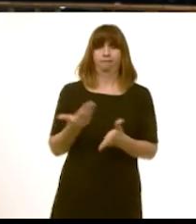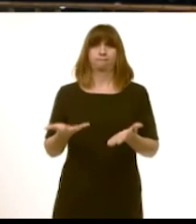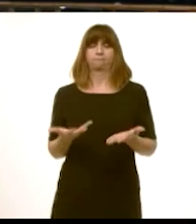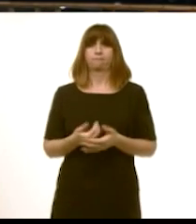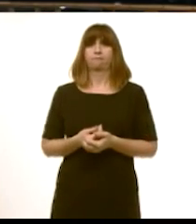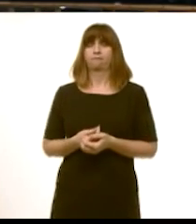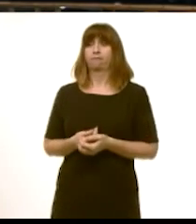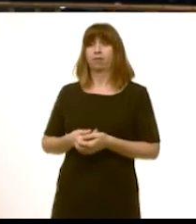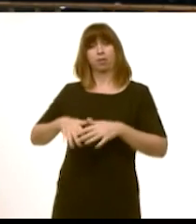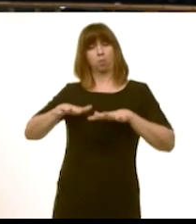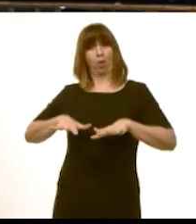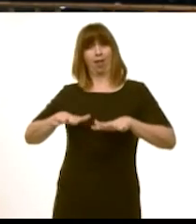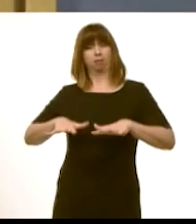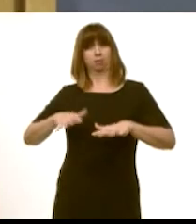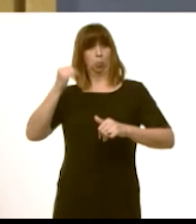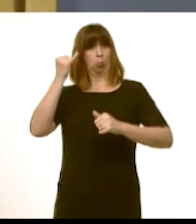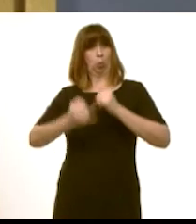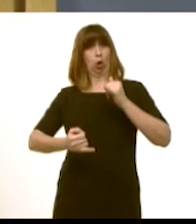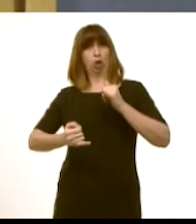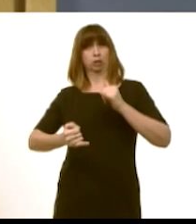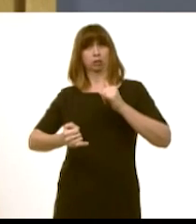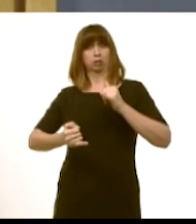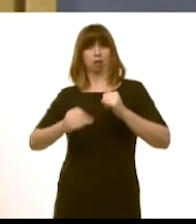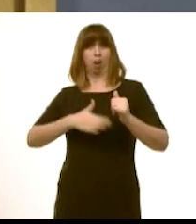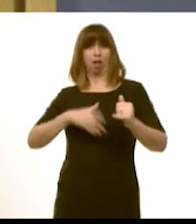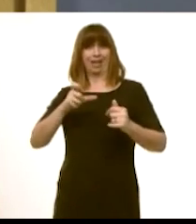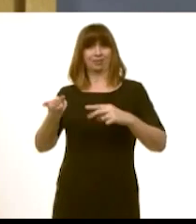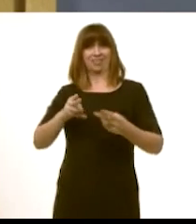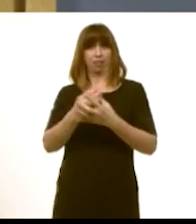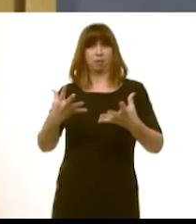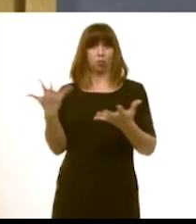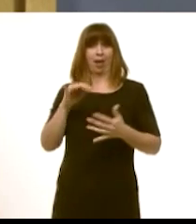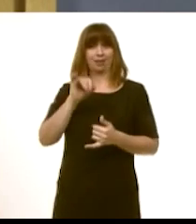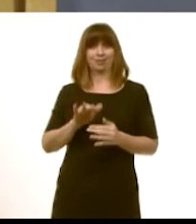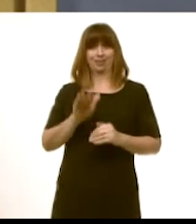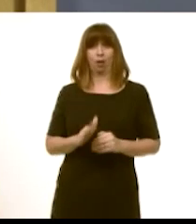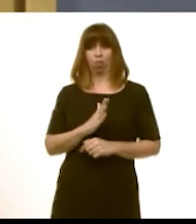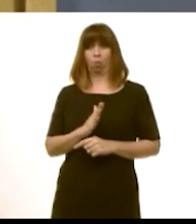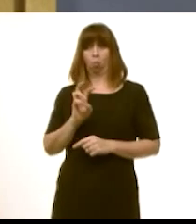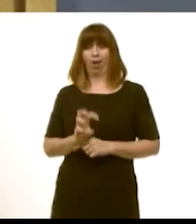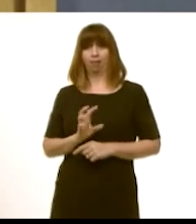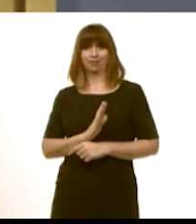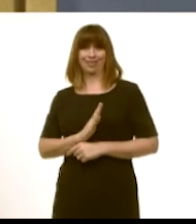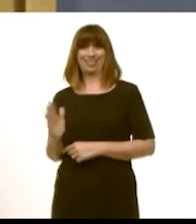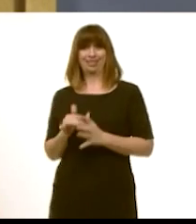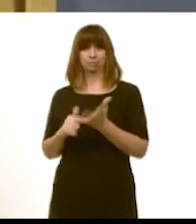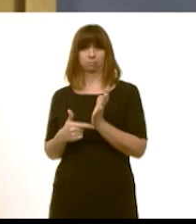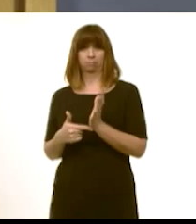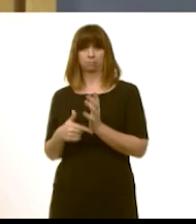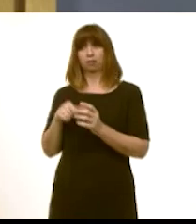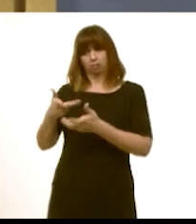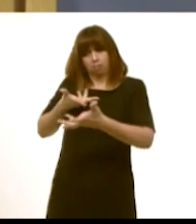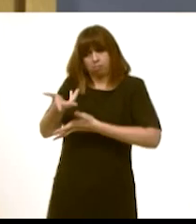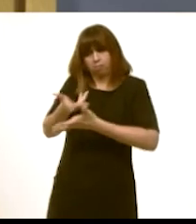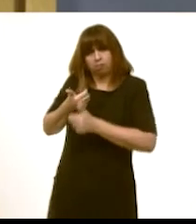mortality rates in Wales for cancer are in the region that I represent, South Wales East. What discussions has the Welsh Government been having with the local health boards in